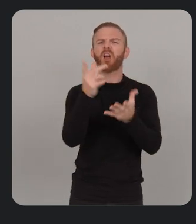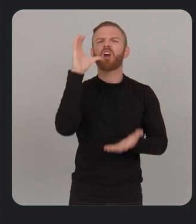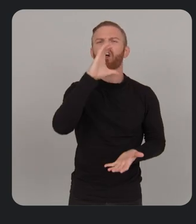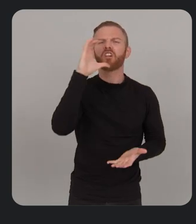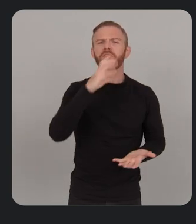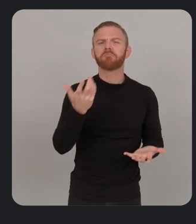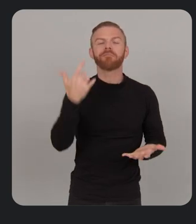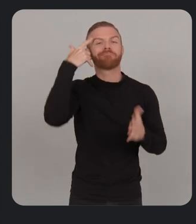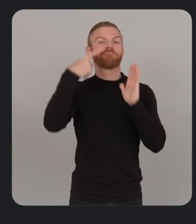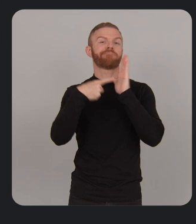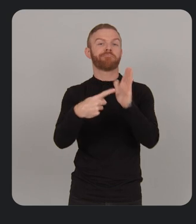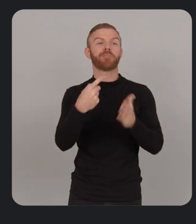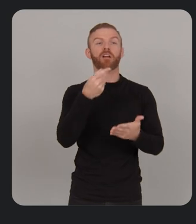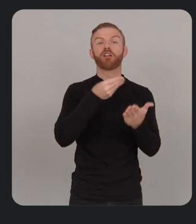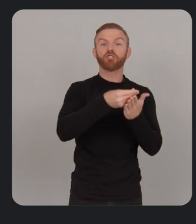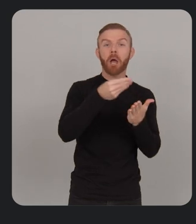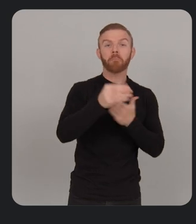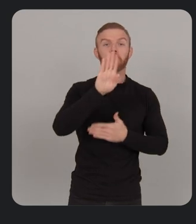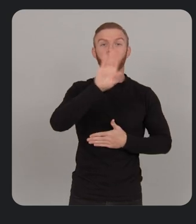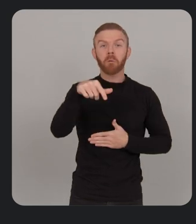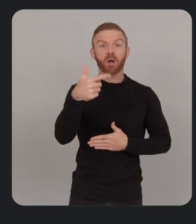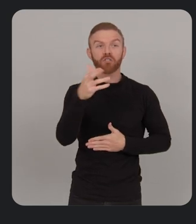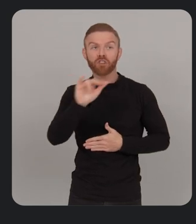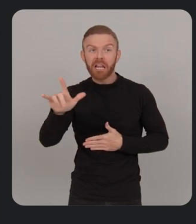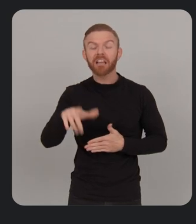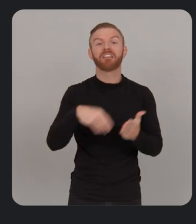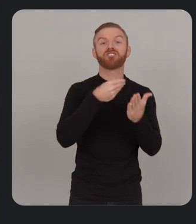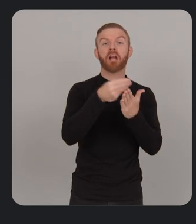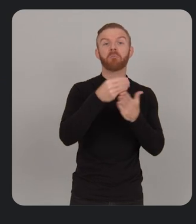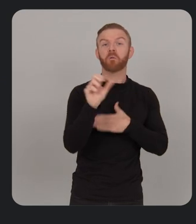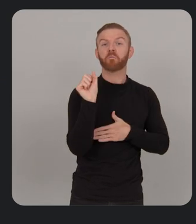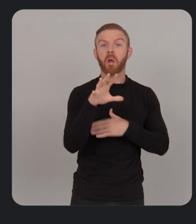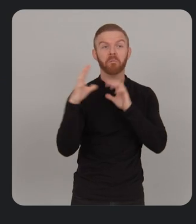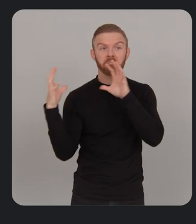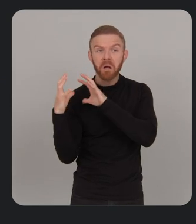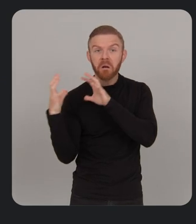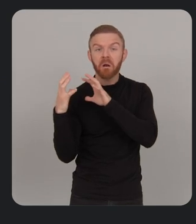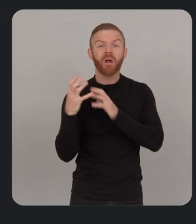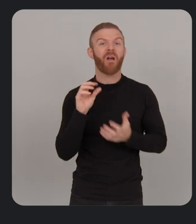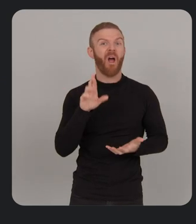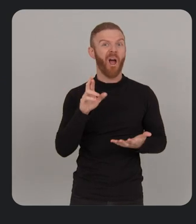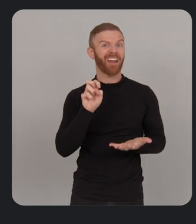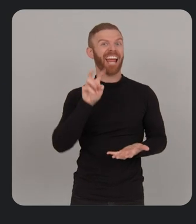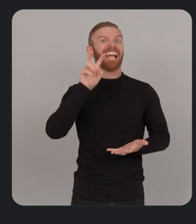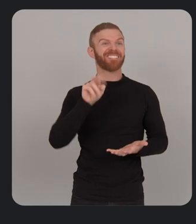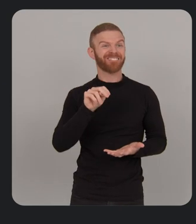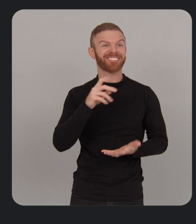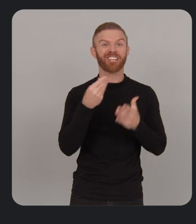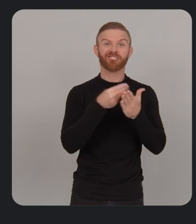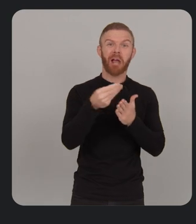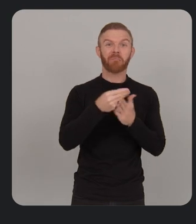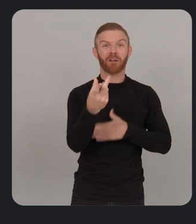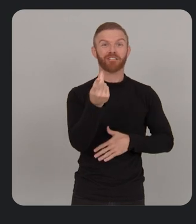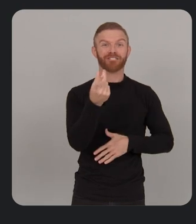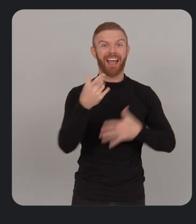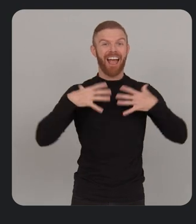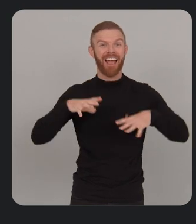shop barbecue grills shop throw pillows or even shop dog costumes